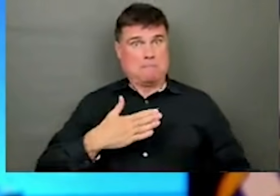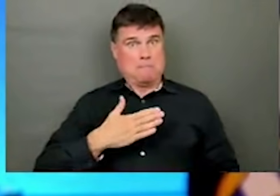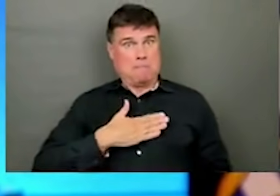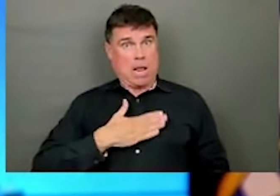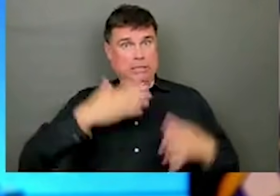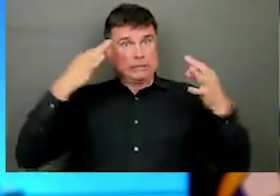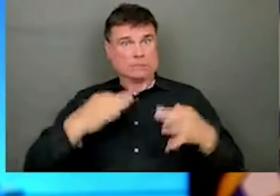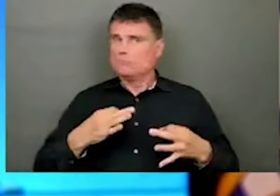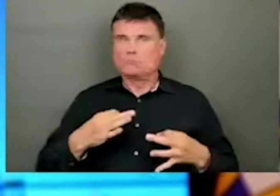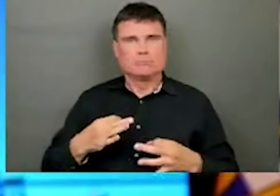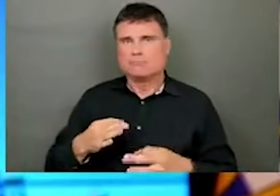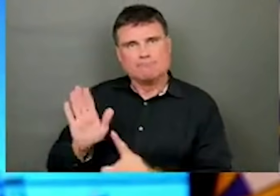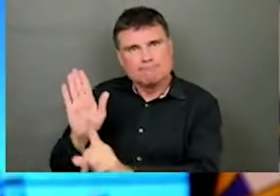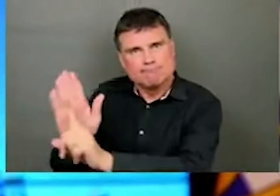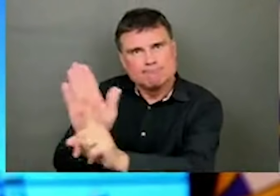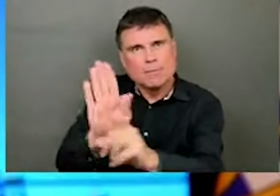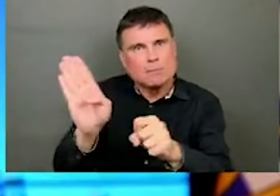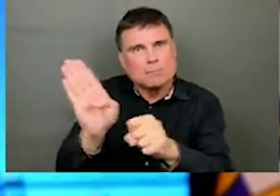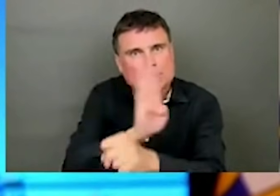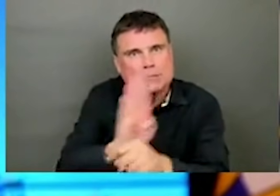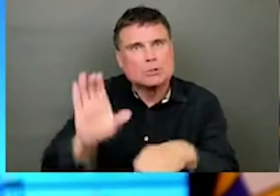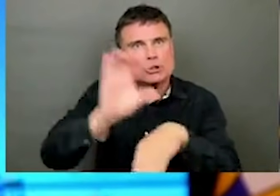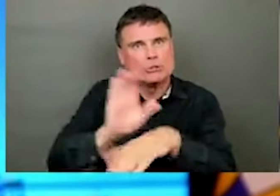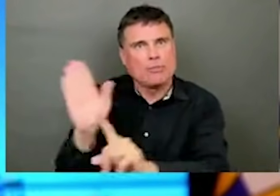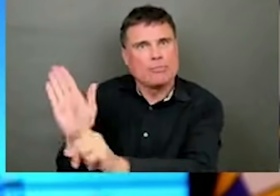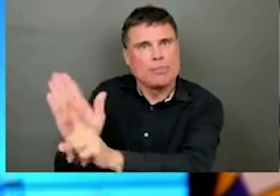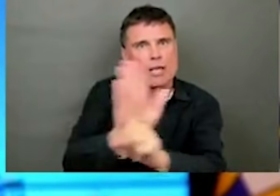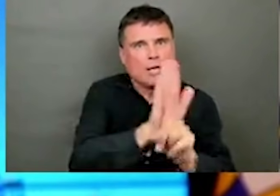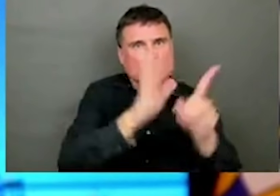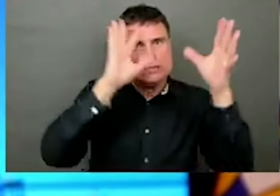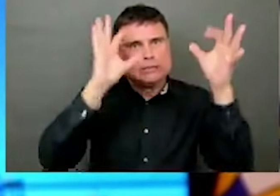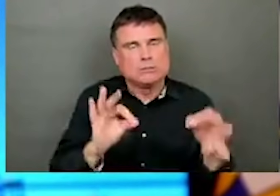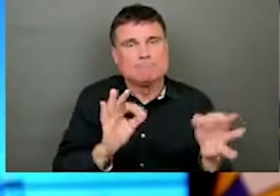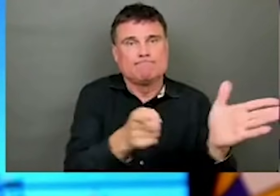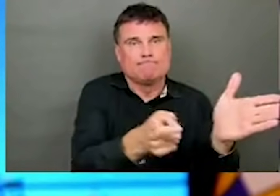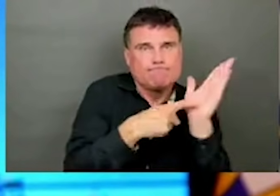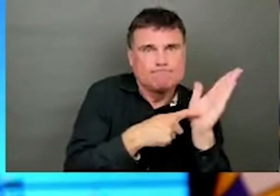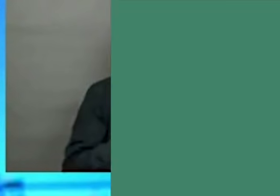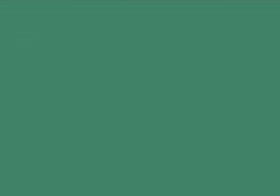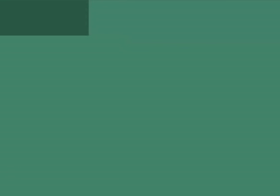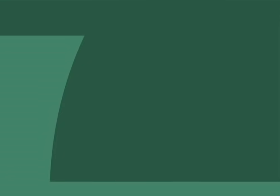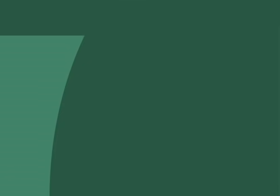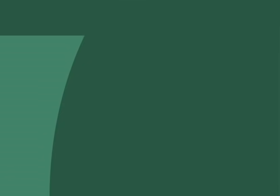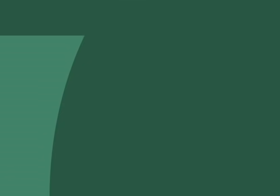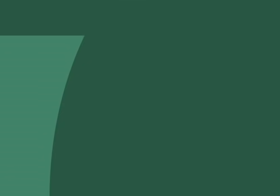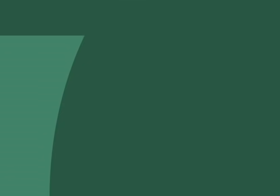communities, groups can do together to collectively reduce their risk